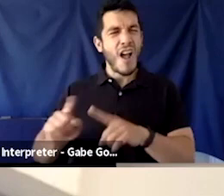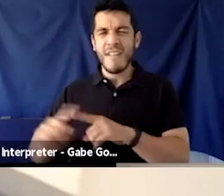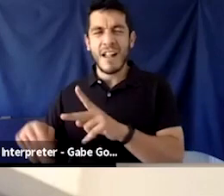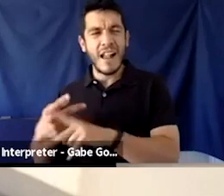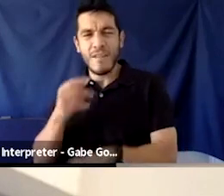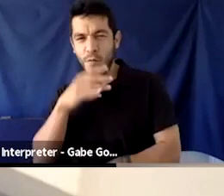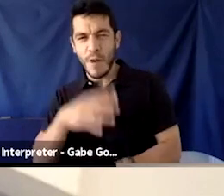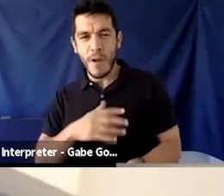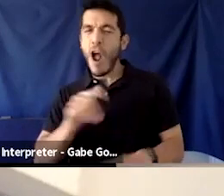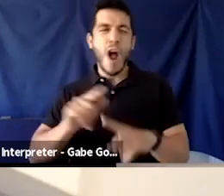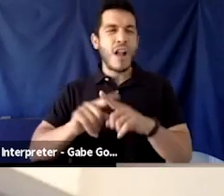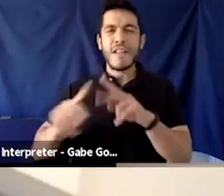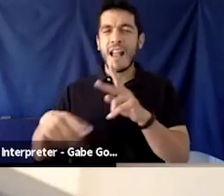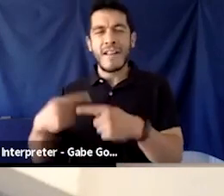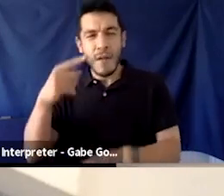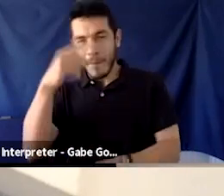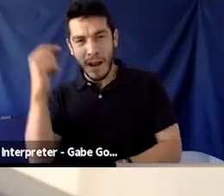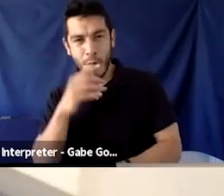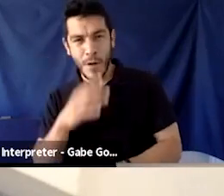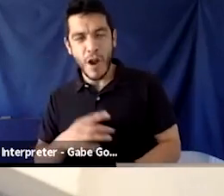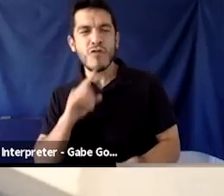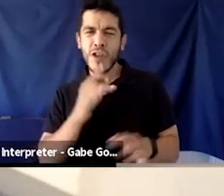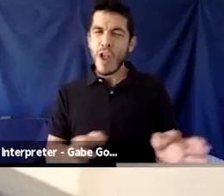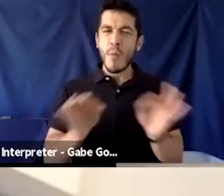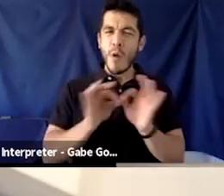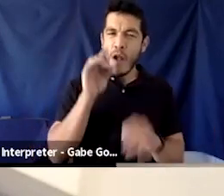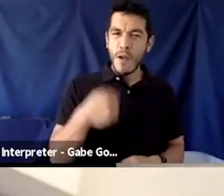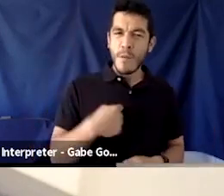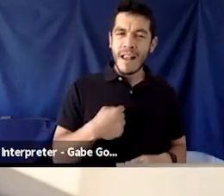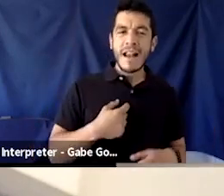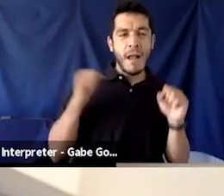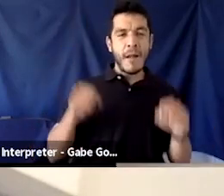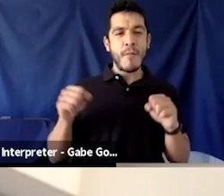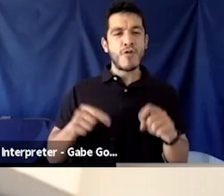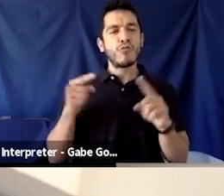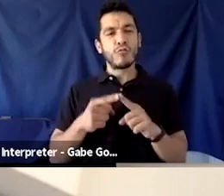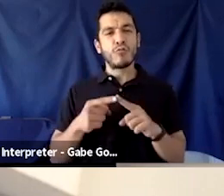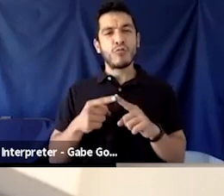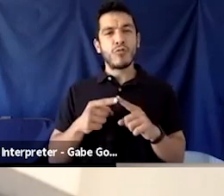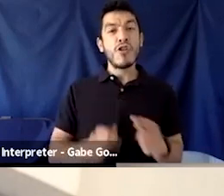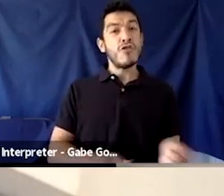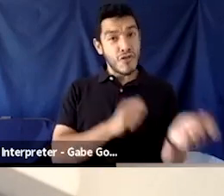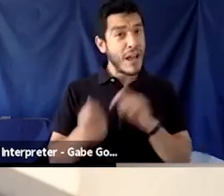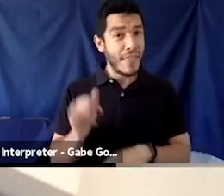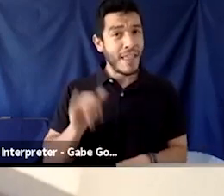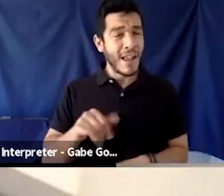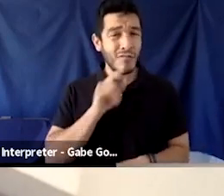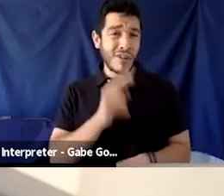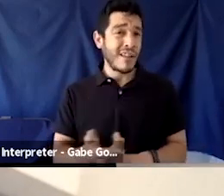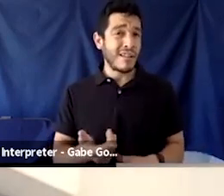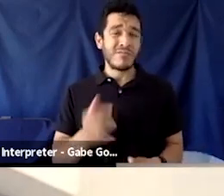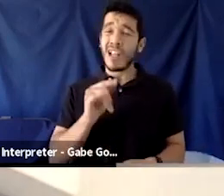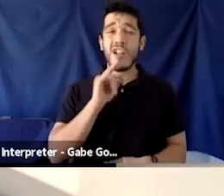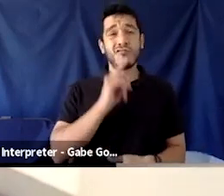women, all different types of Black women. So it was important to me that I be able to make change, really. That really was